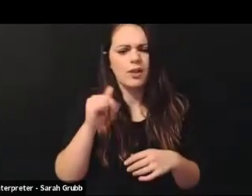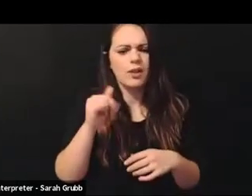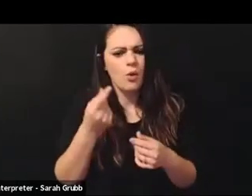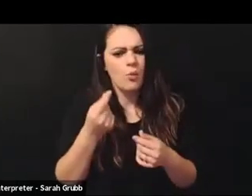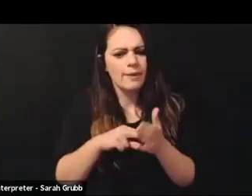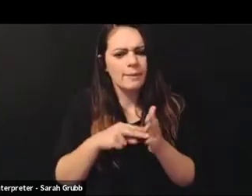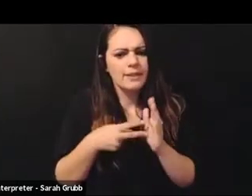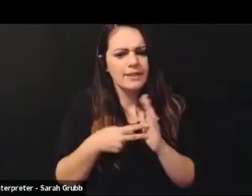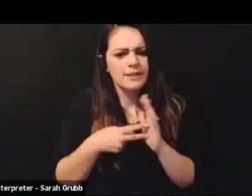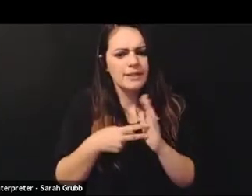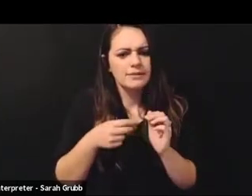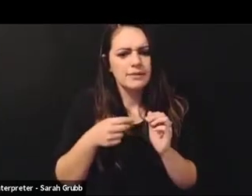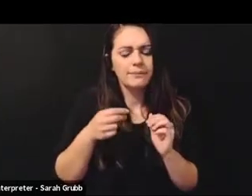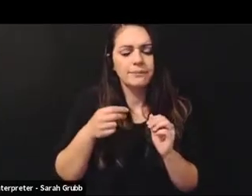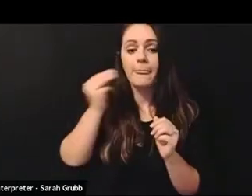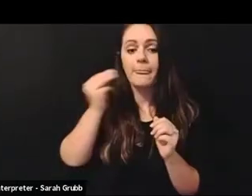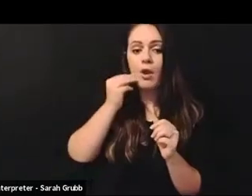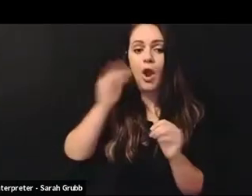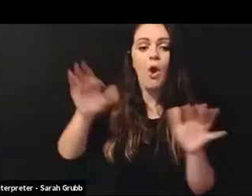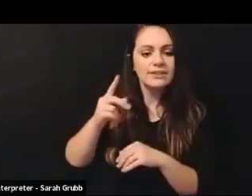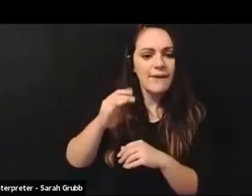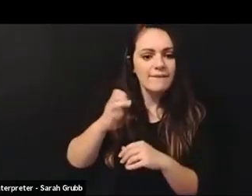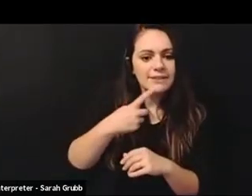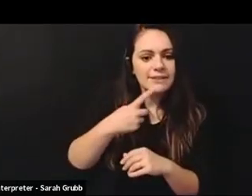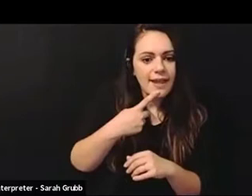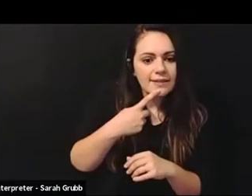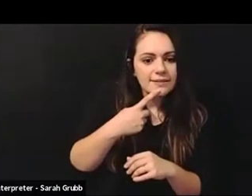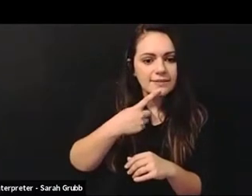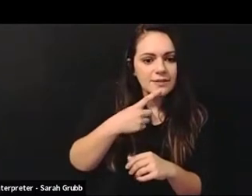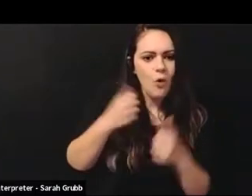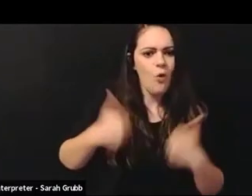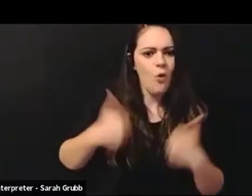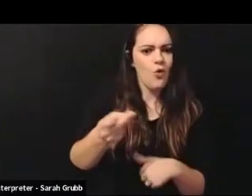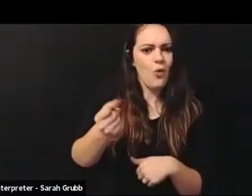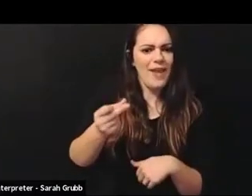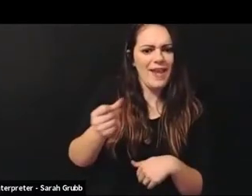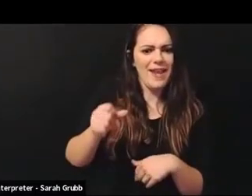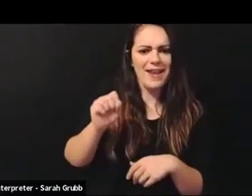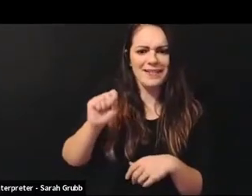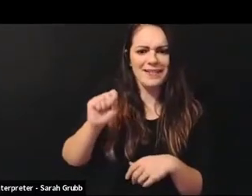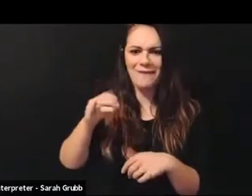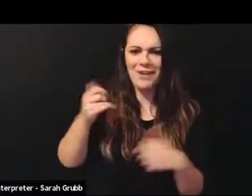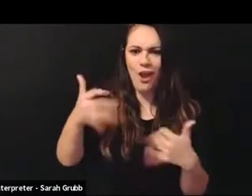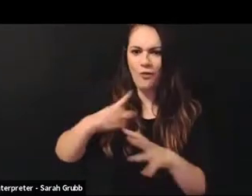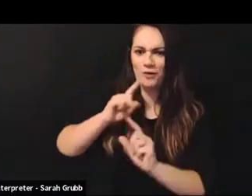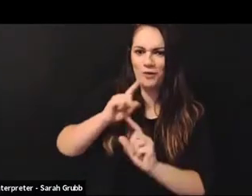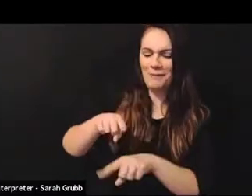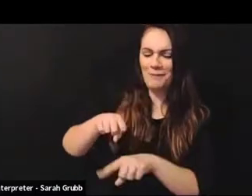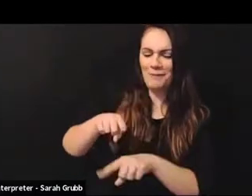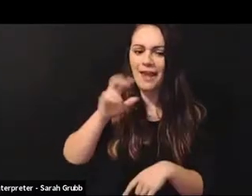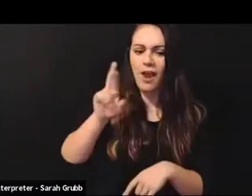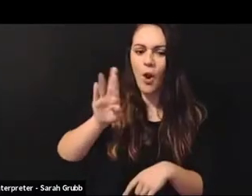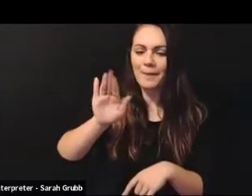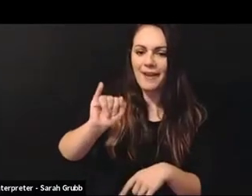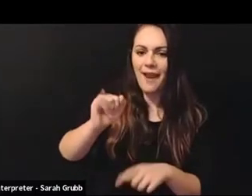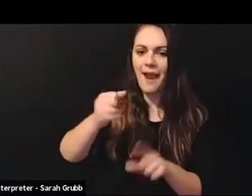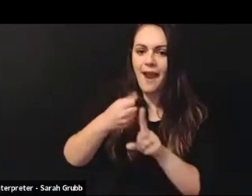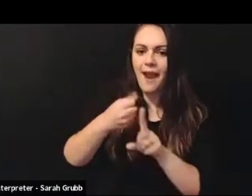know. Yeah. And Stephanie says, quick, you're quick on your feet there, Stephanie. Quick response